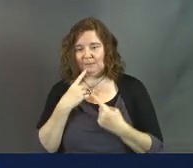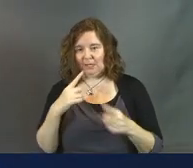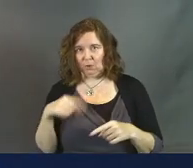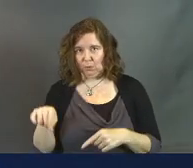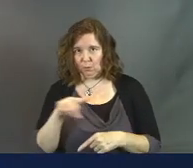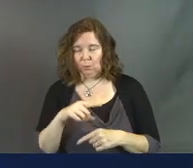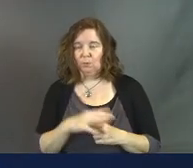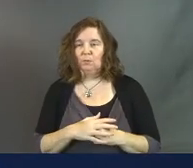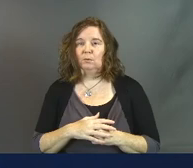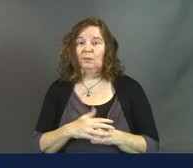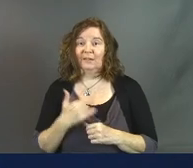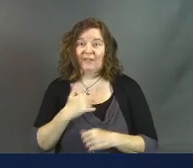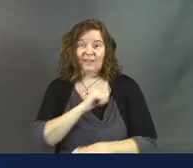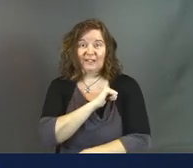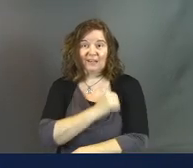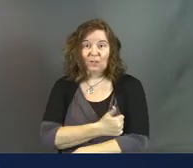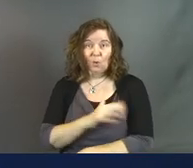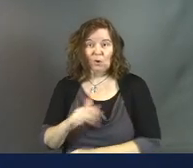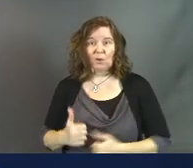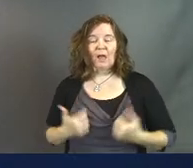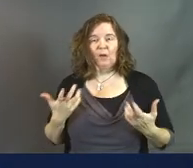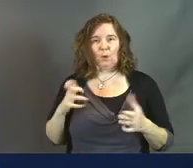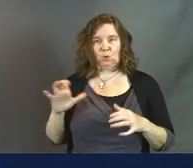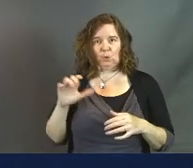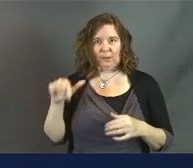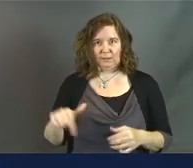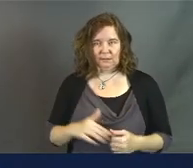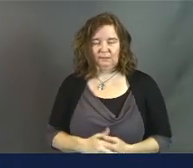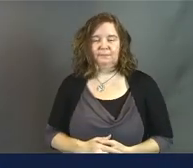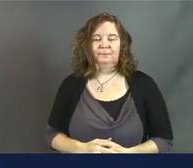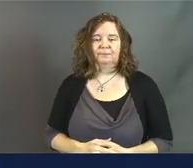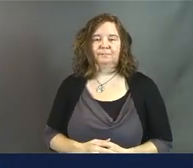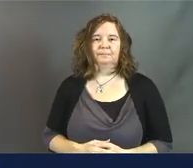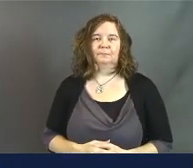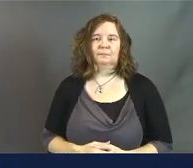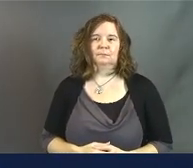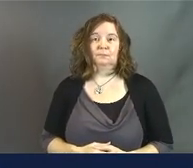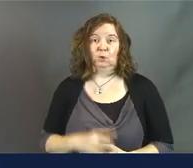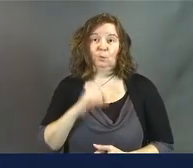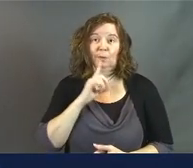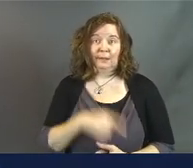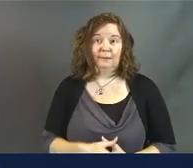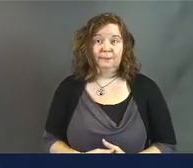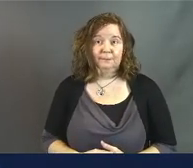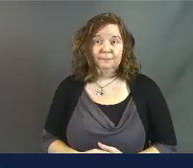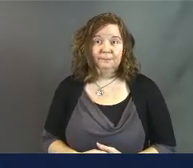telling you. If I've got any authority in your life, I want you to do this. Really.